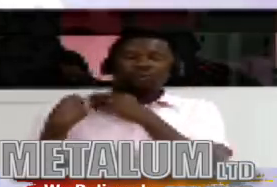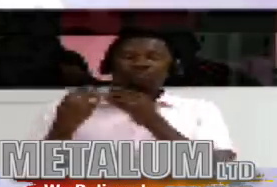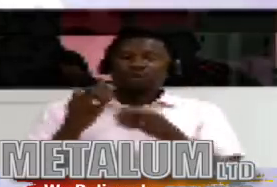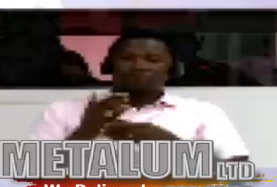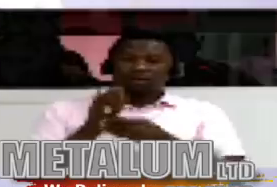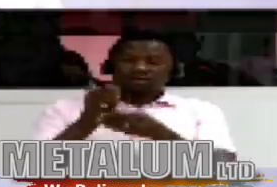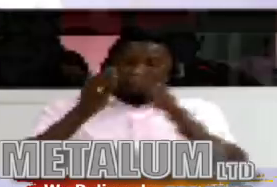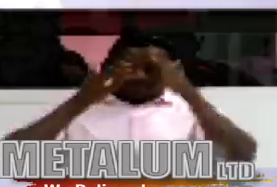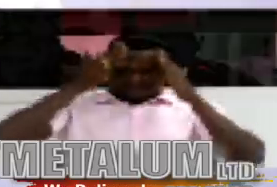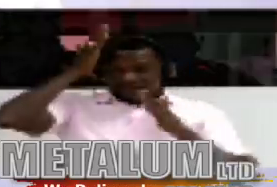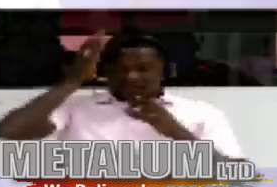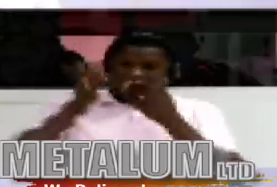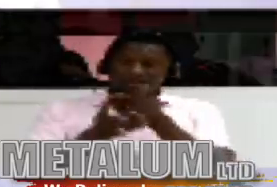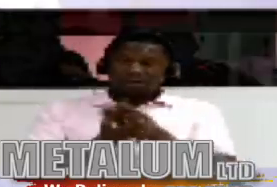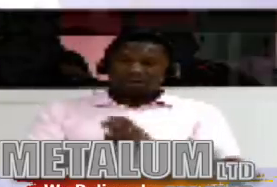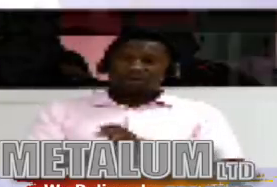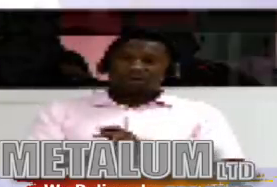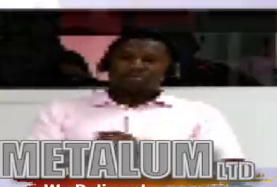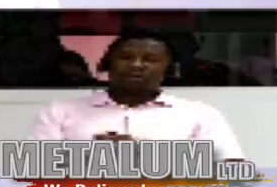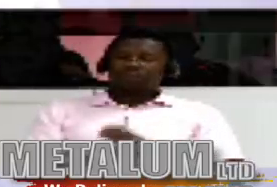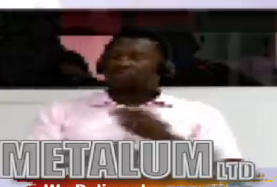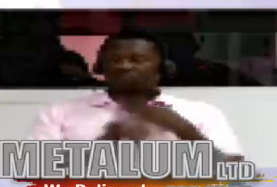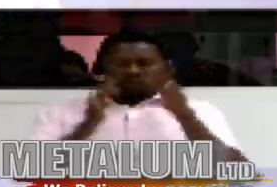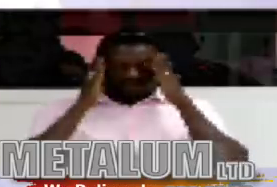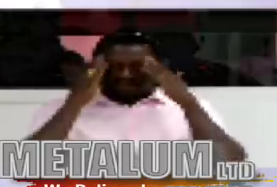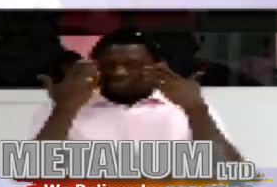that were present? I couldn't.